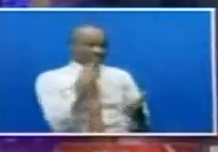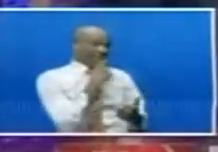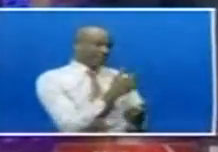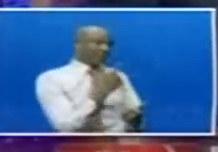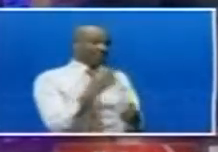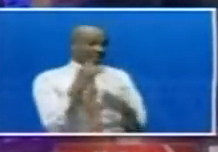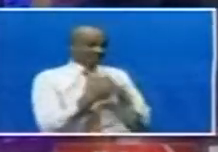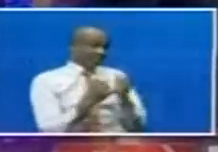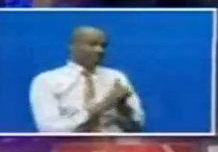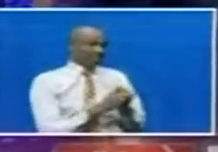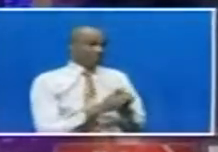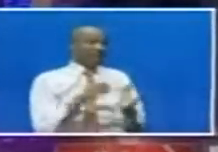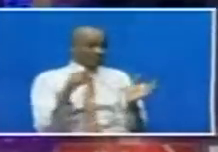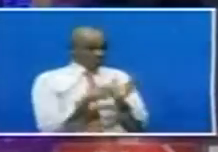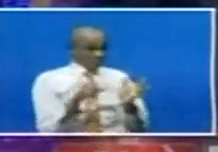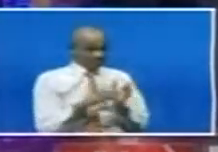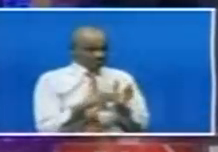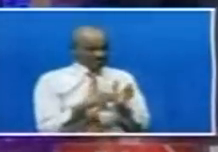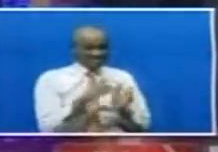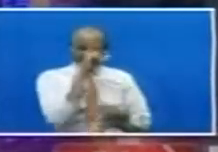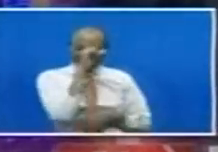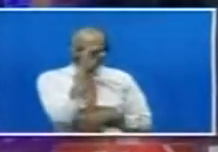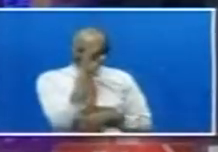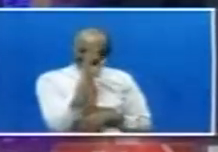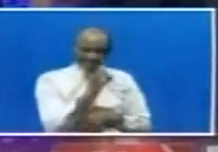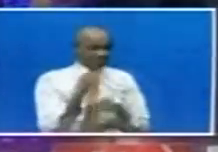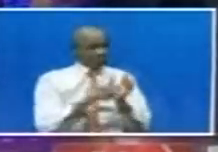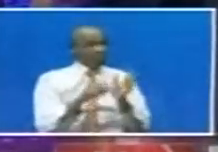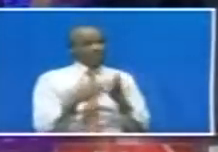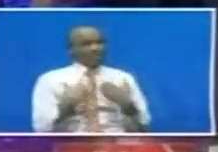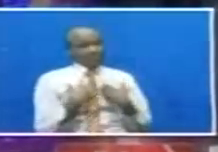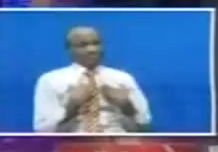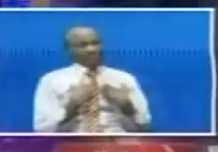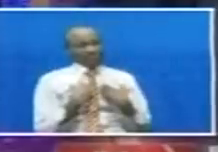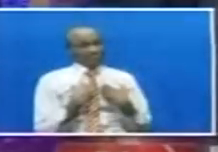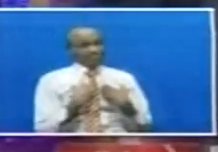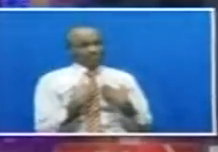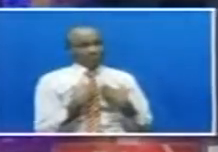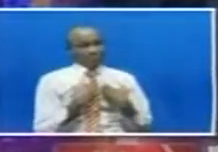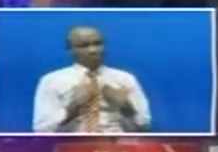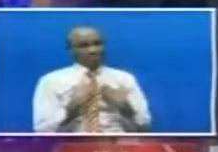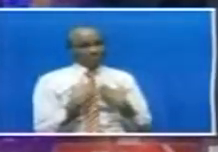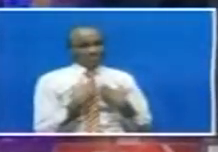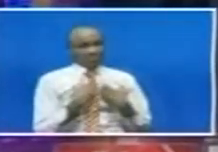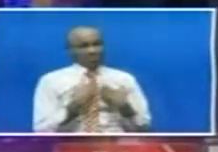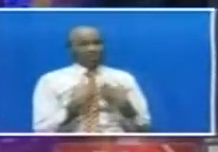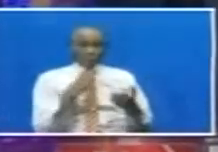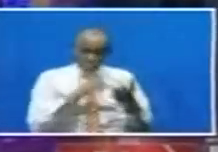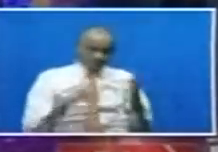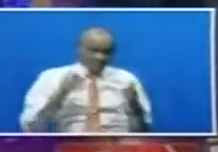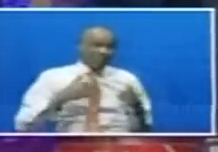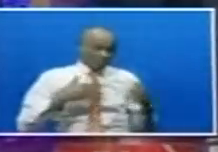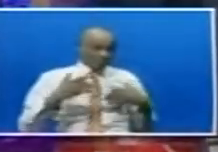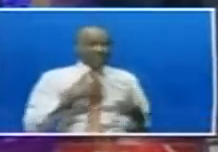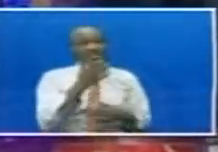entitlement. A very serious problem, in my opinion. Now, what we should be concerned about in this